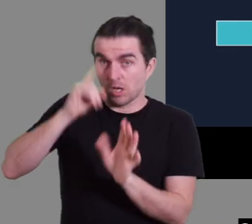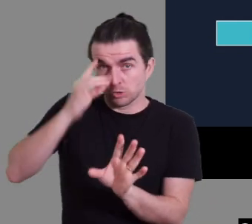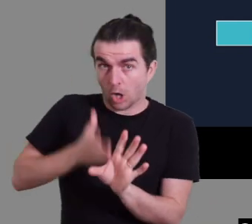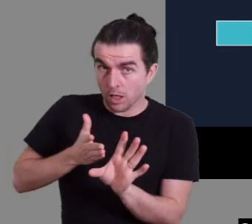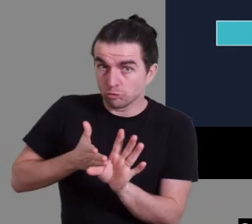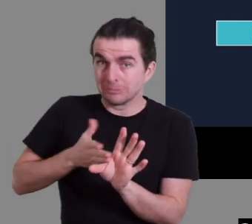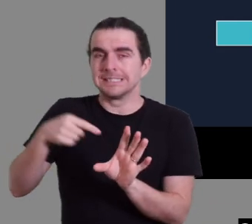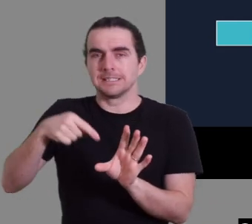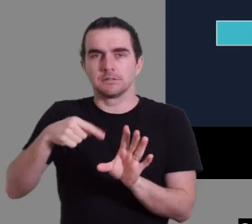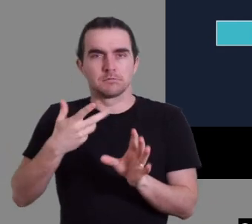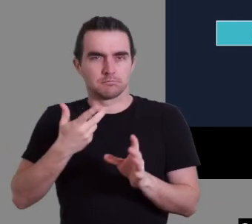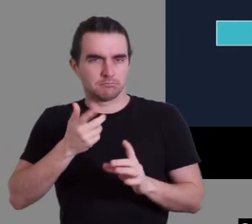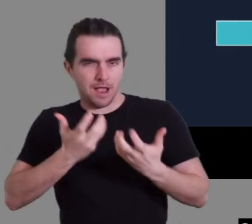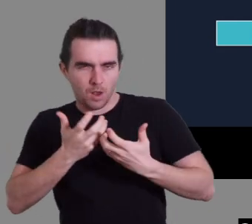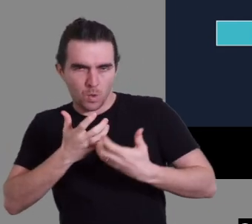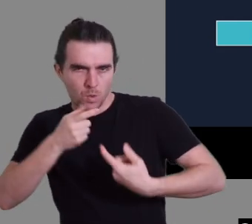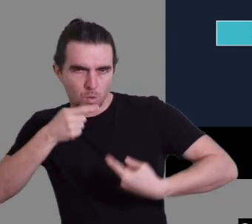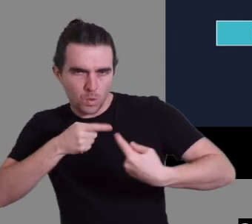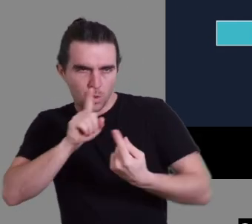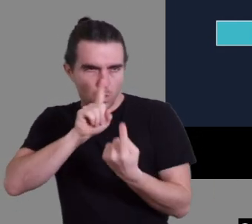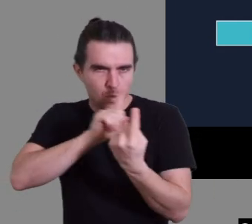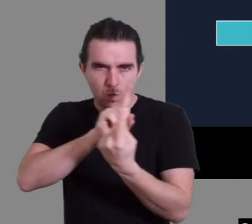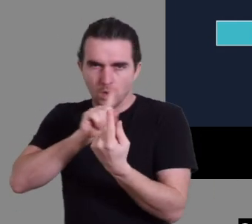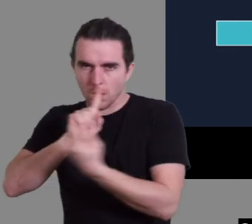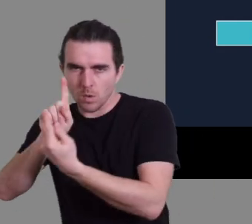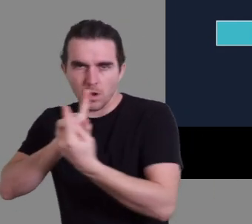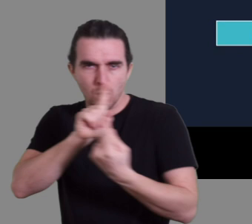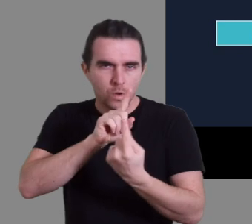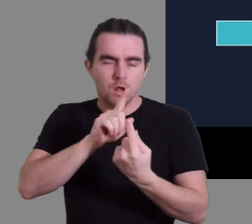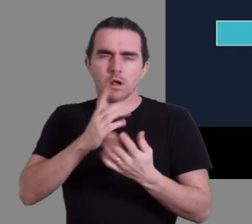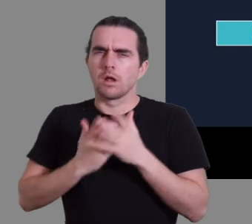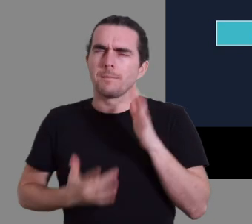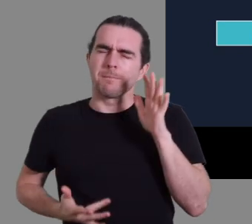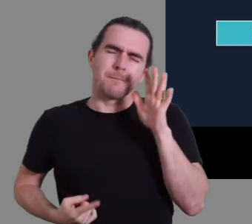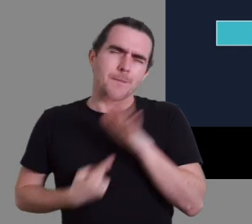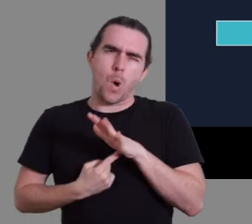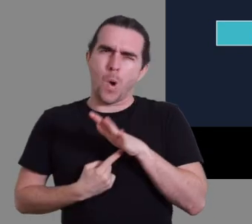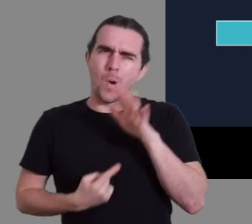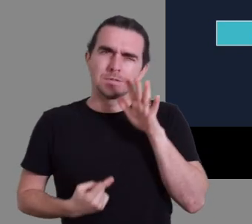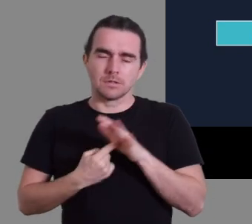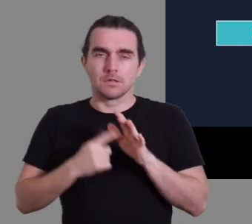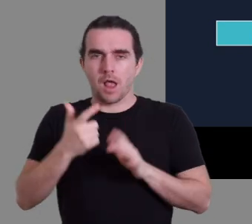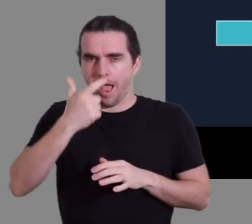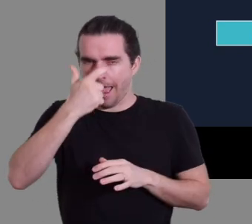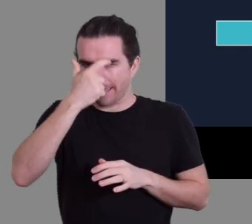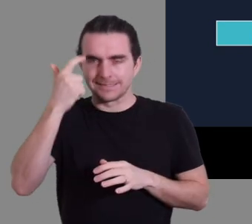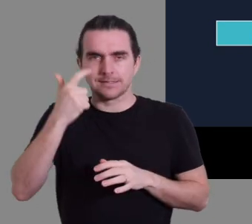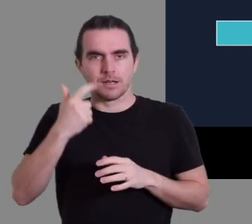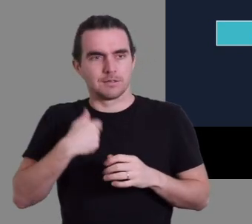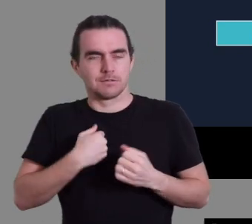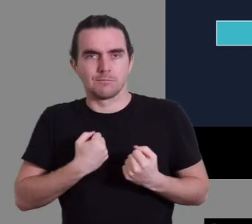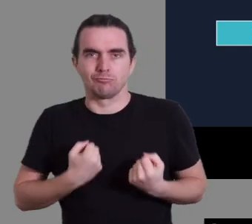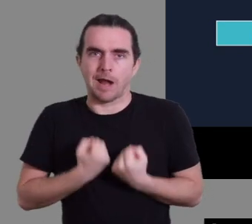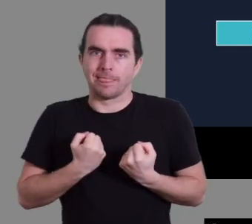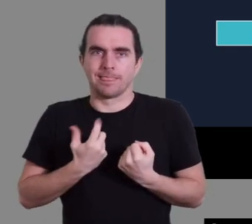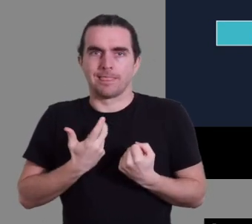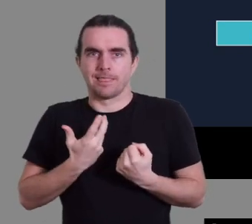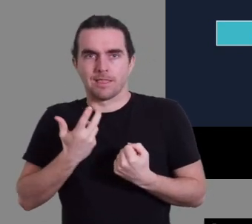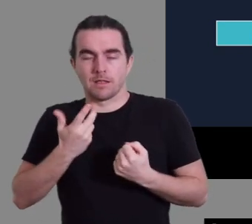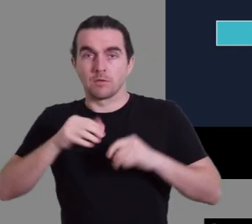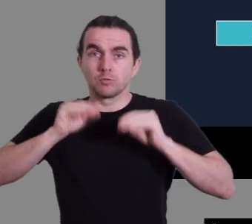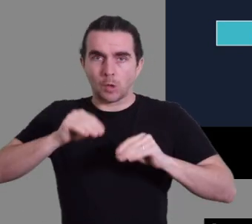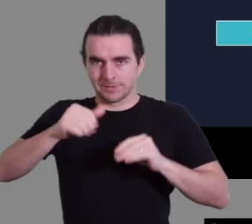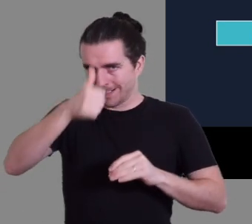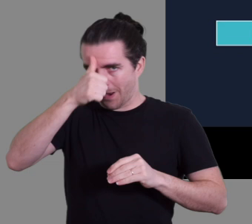the context of you against your opponent is very important. You understand your own strengths, and the coach understands